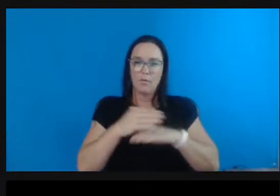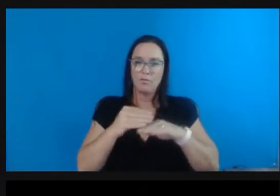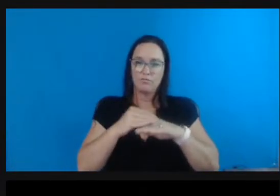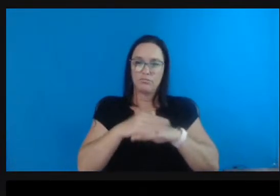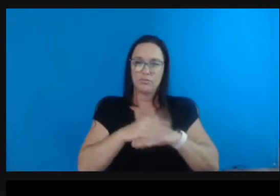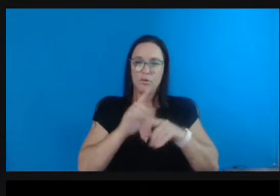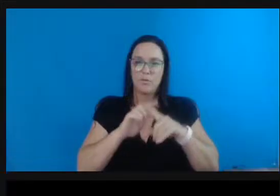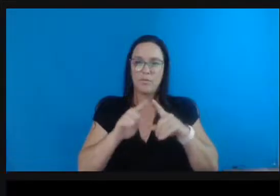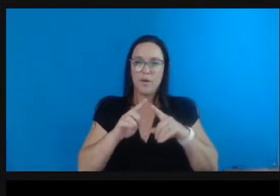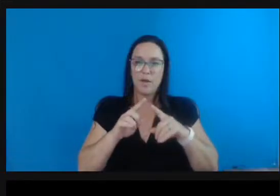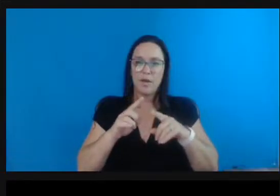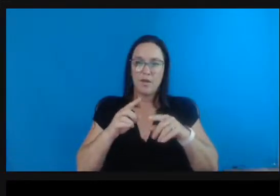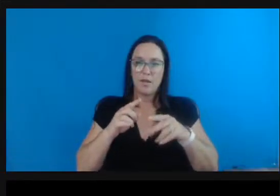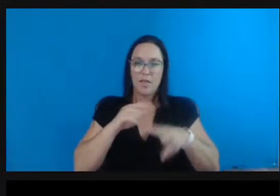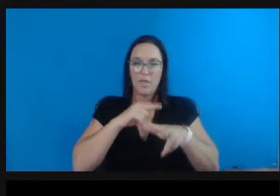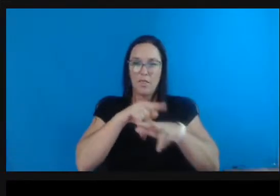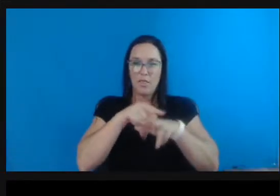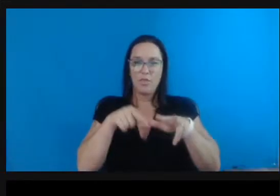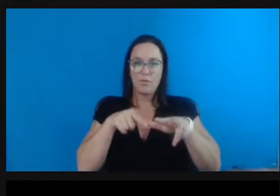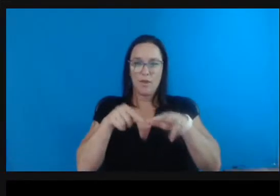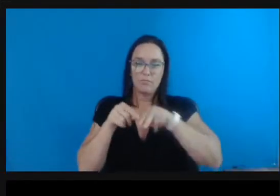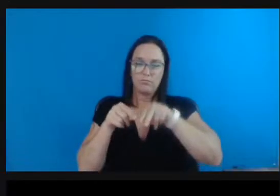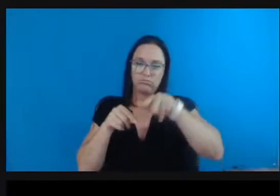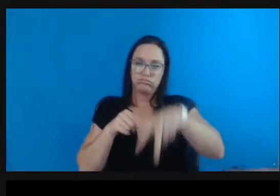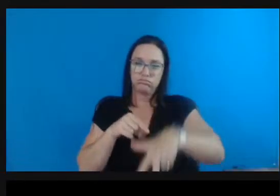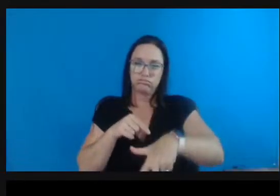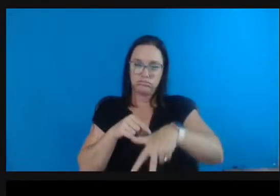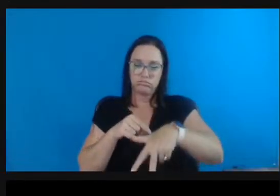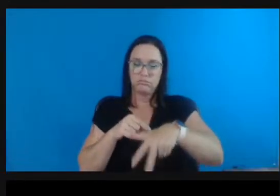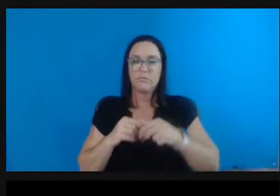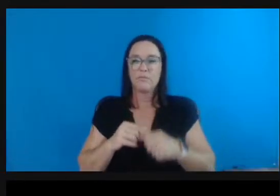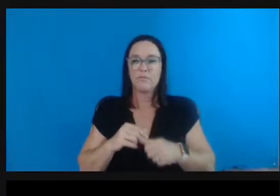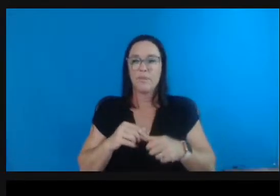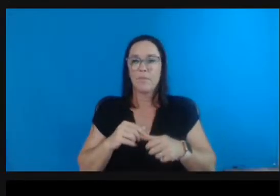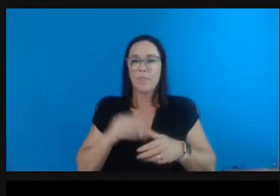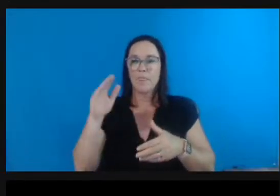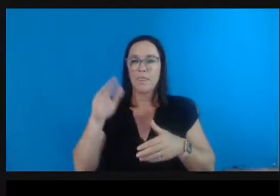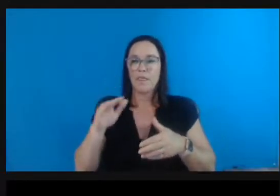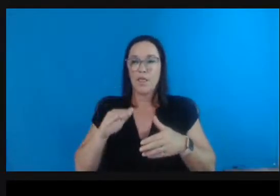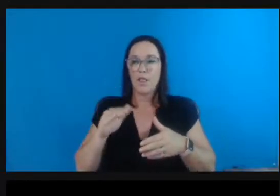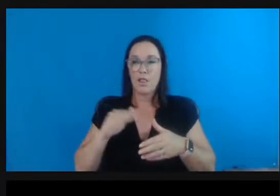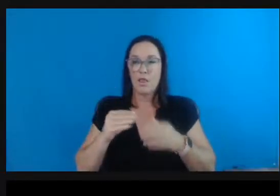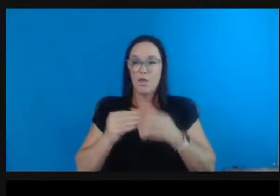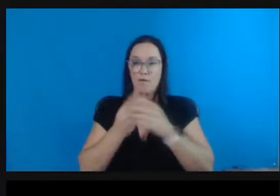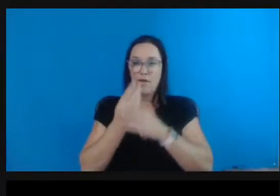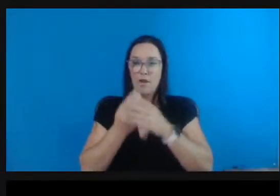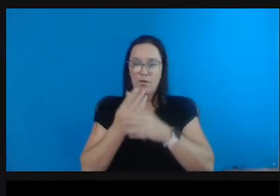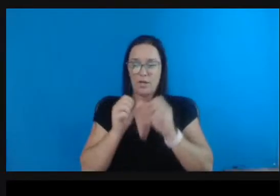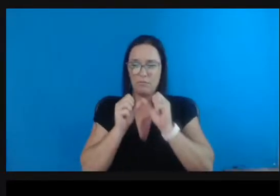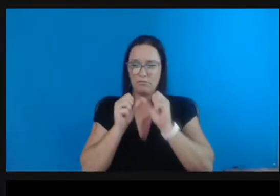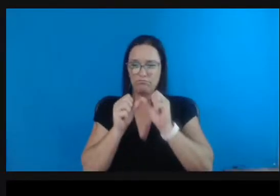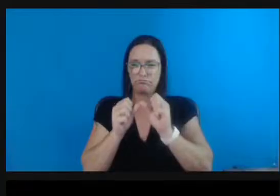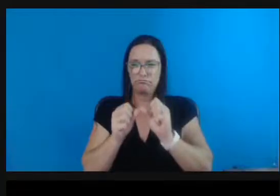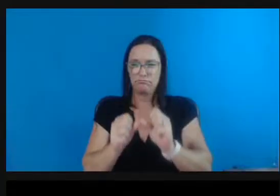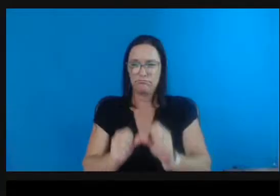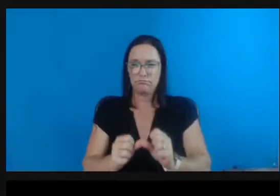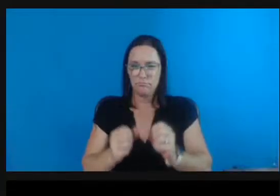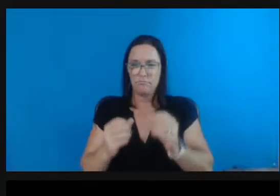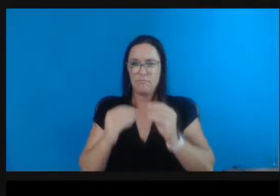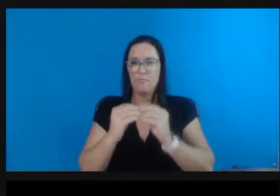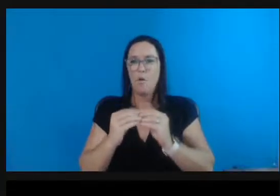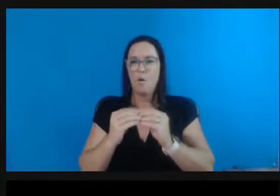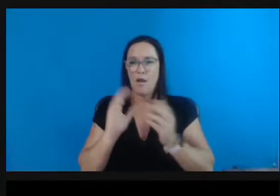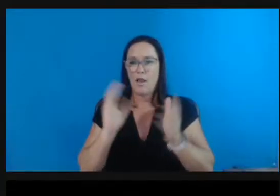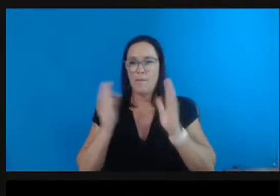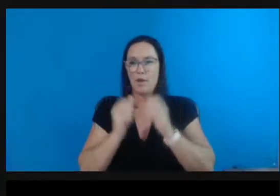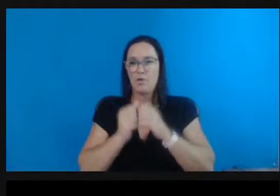main channels, all through here. And this lower pulsing fountain continues for quite a while compared to the initial